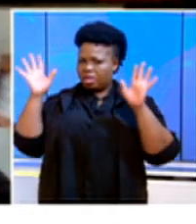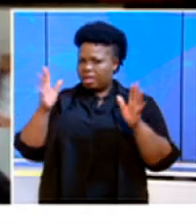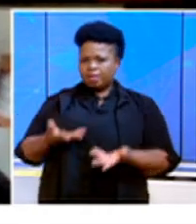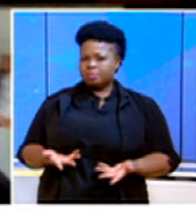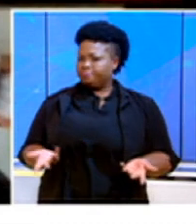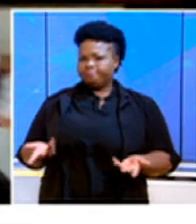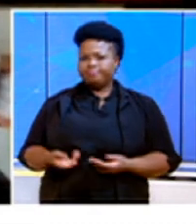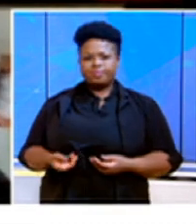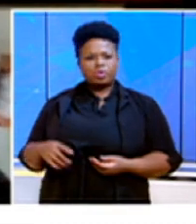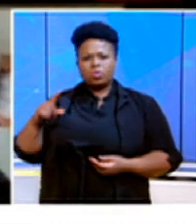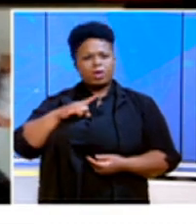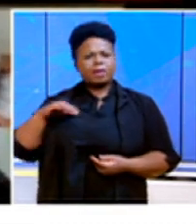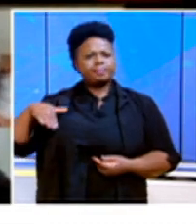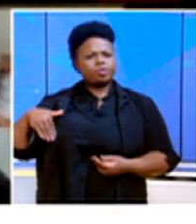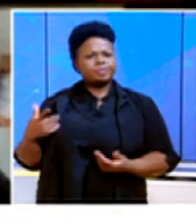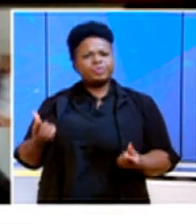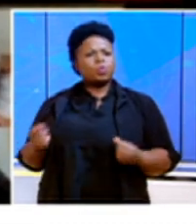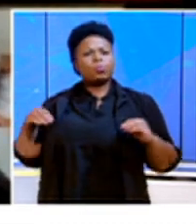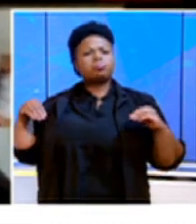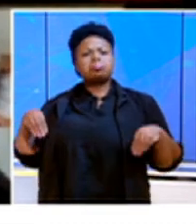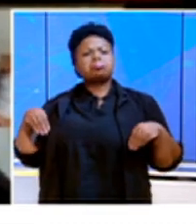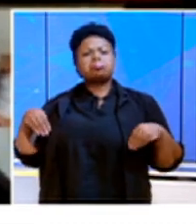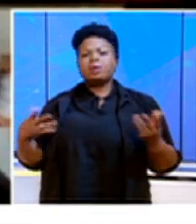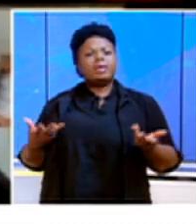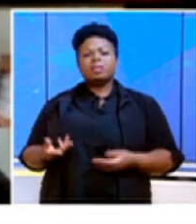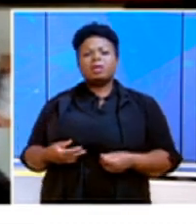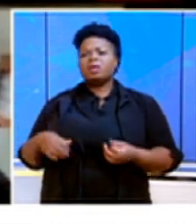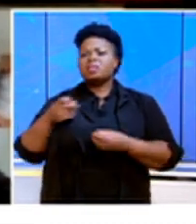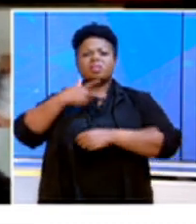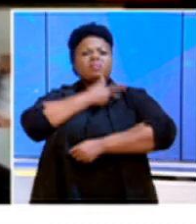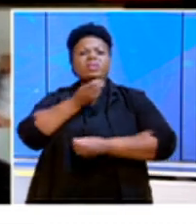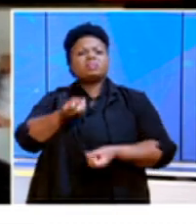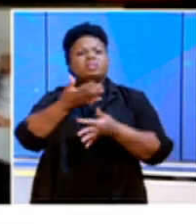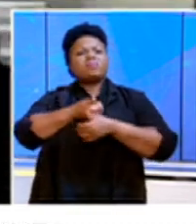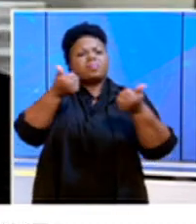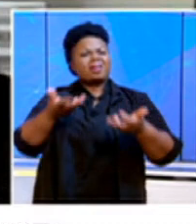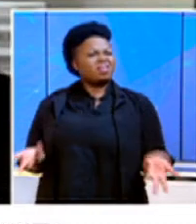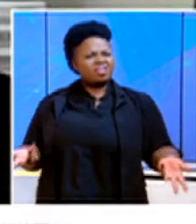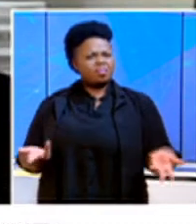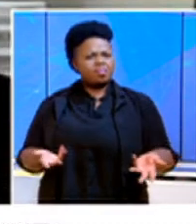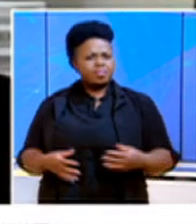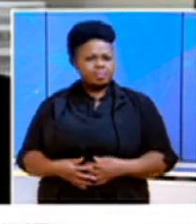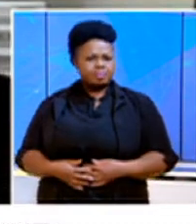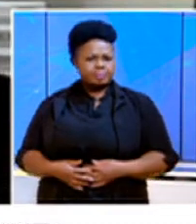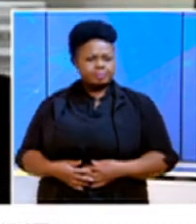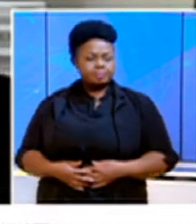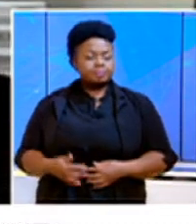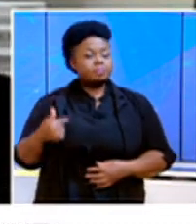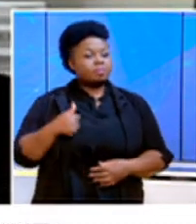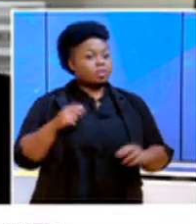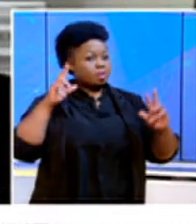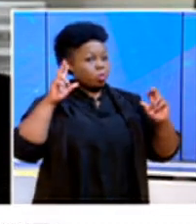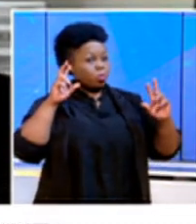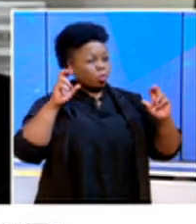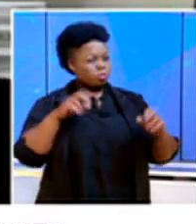we just did nothing and then gave the vaccines away. Yeah, I mean, let me quote, because at least I've